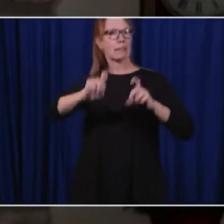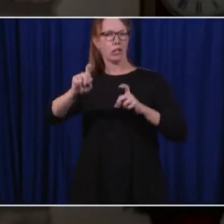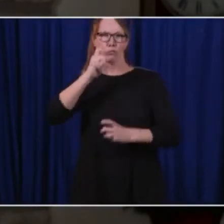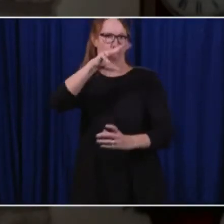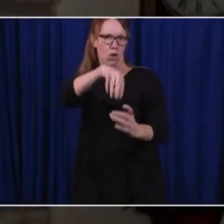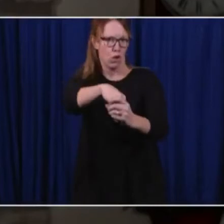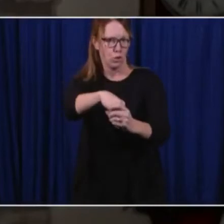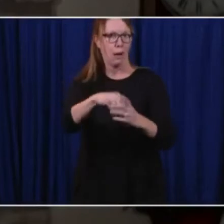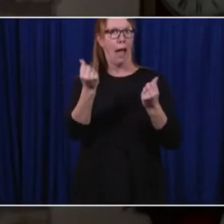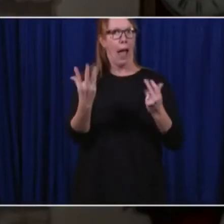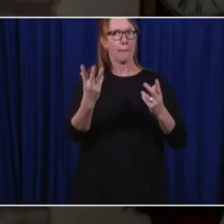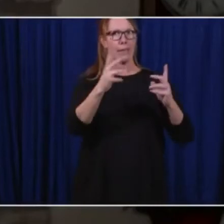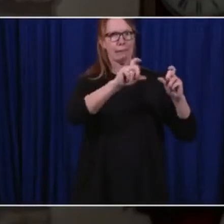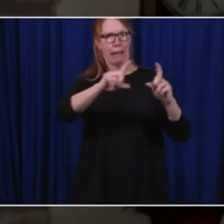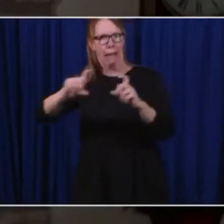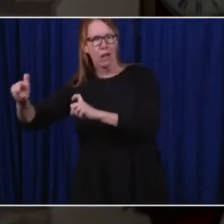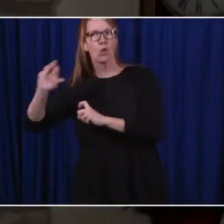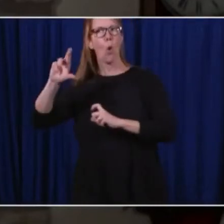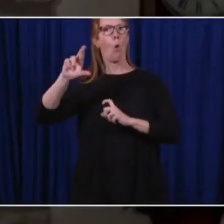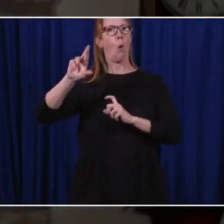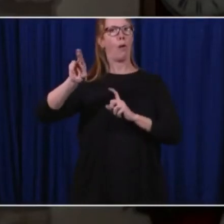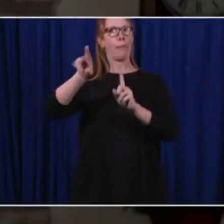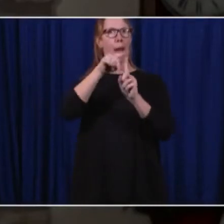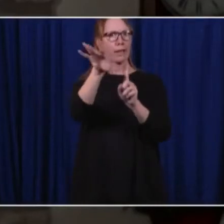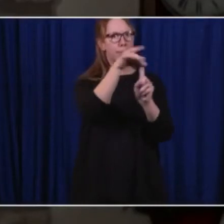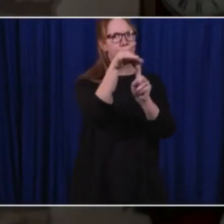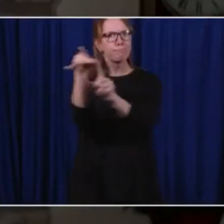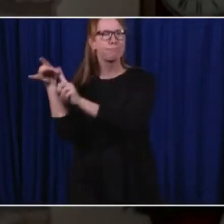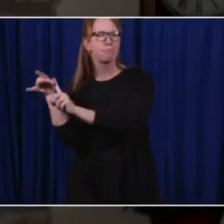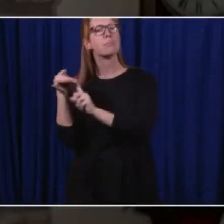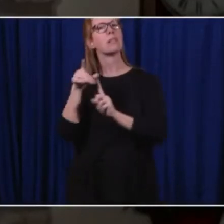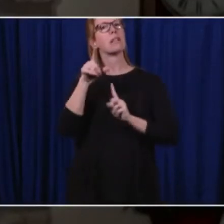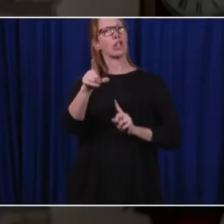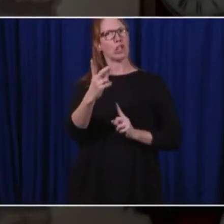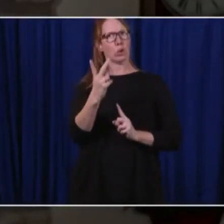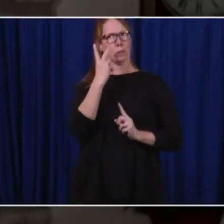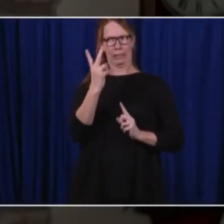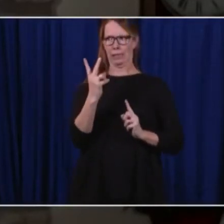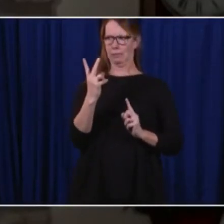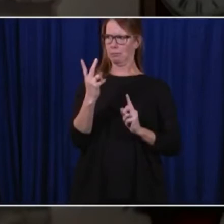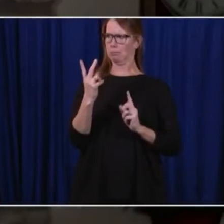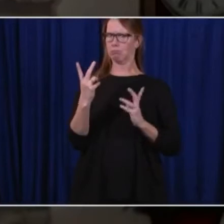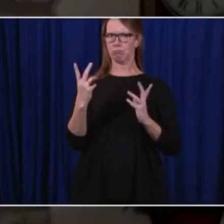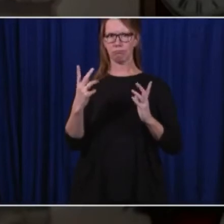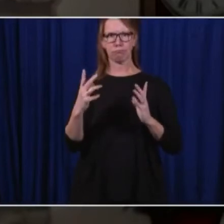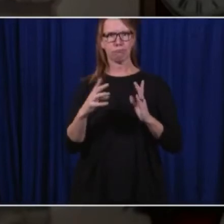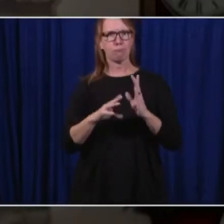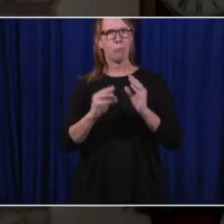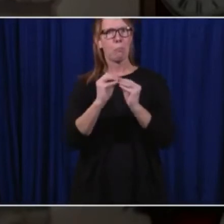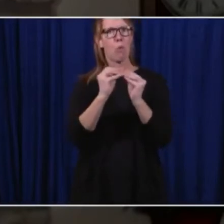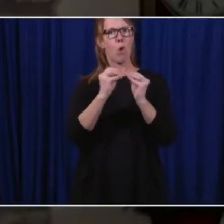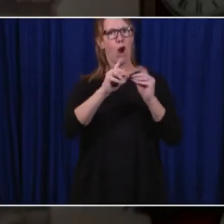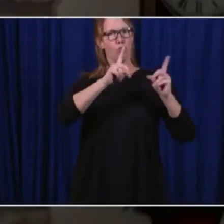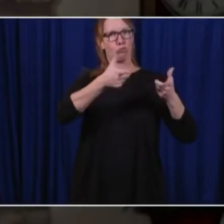tests administered or the positivity rate. Given the increased usage of these rapid tests